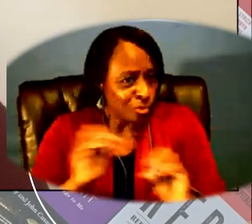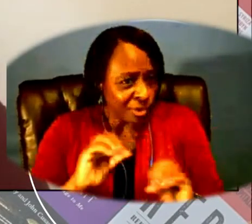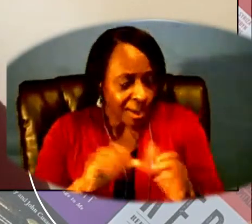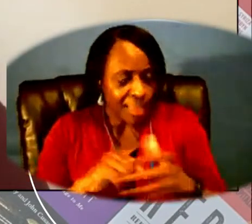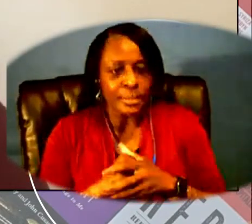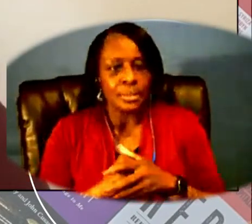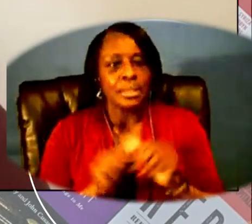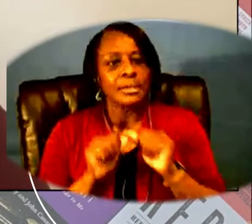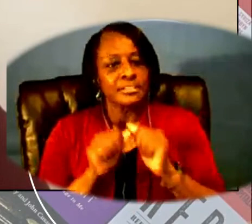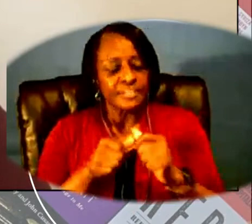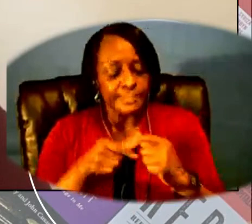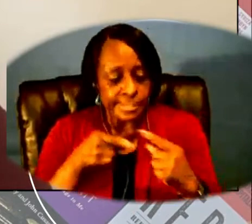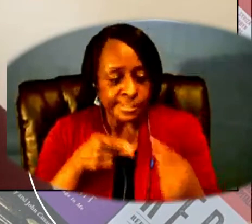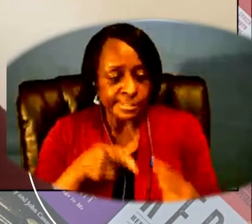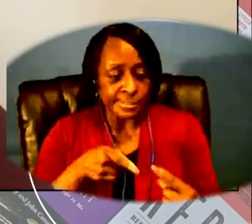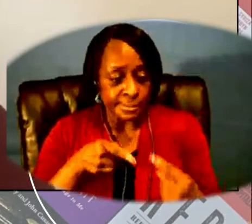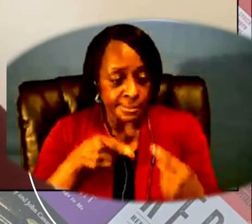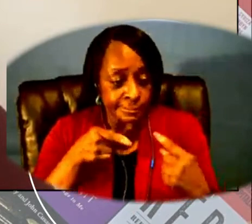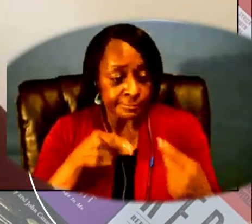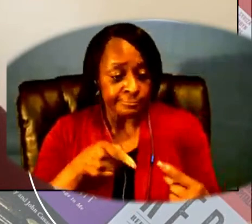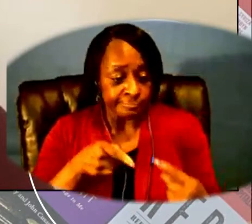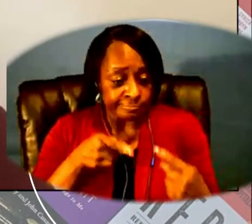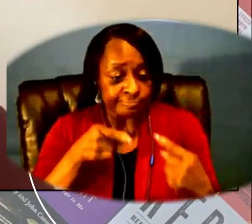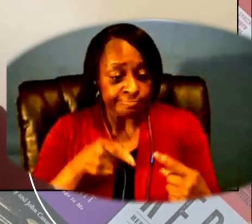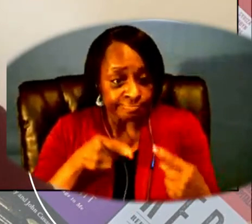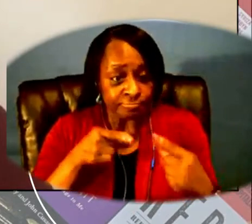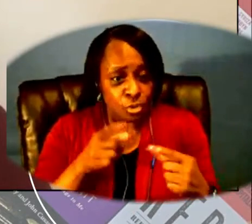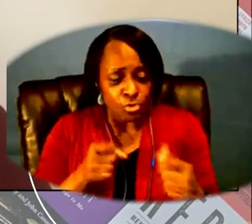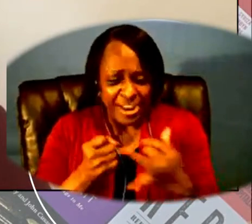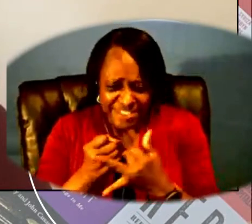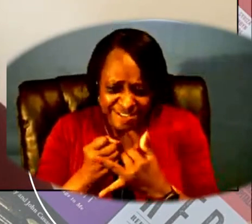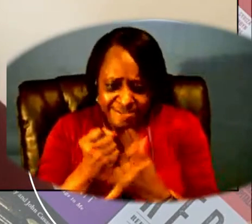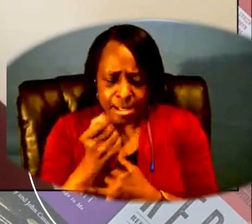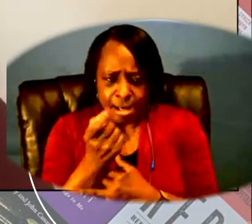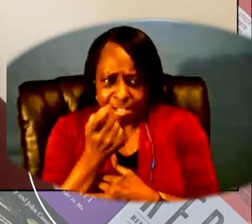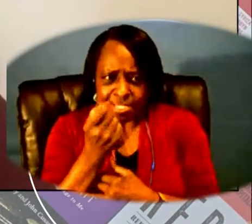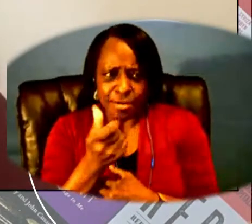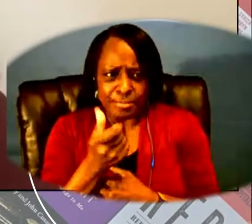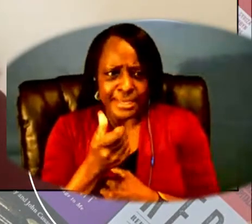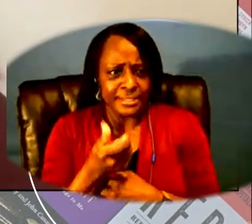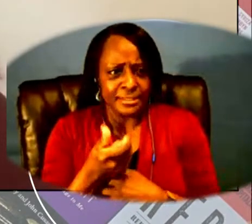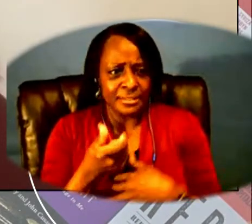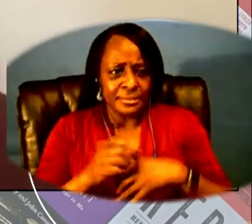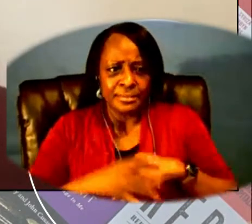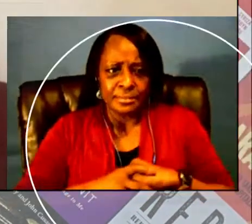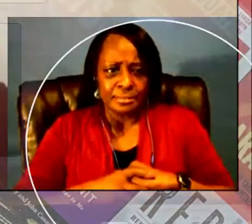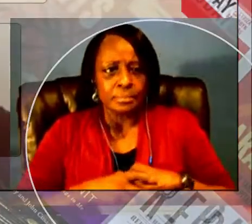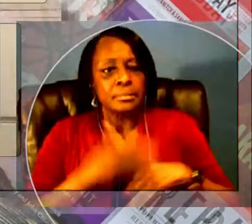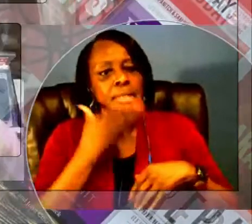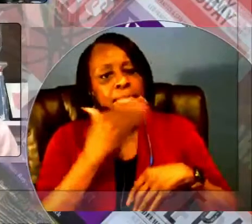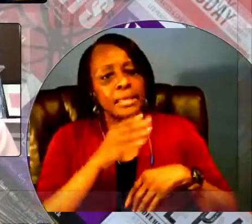just to get a little bit of leeway. And it's just not Thank fair.